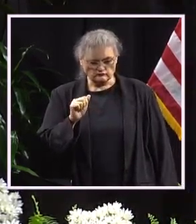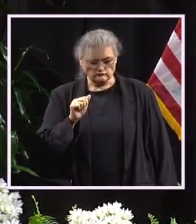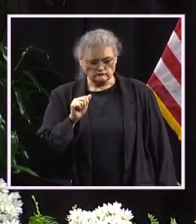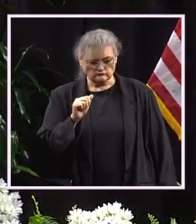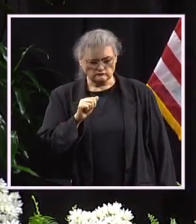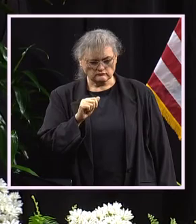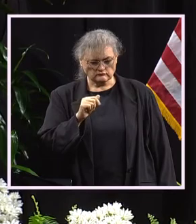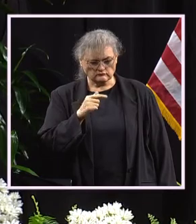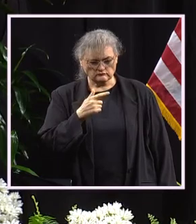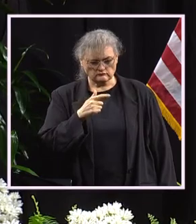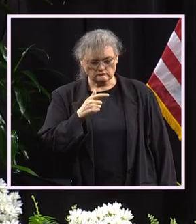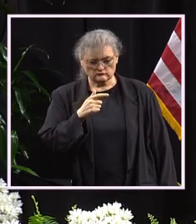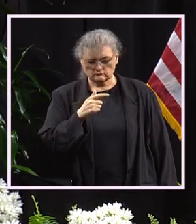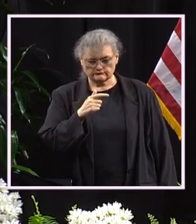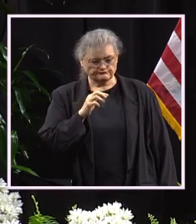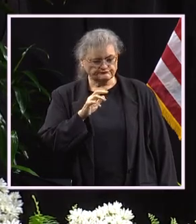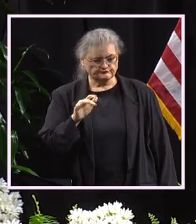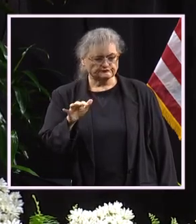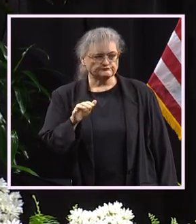Gabriel Cervantes.